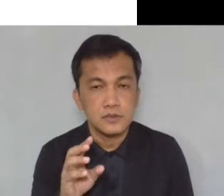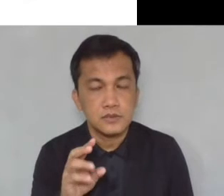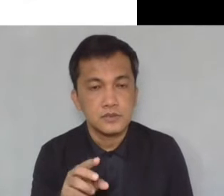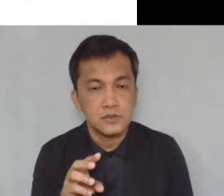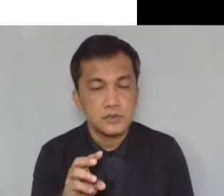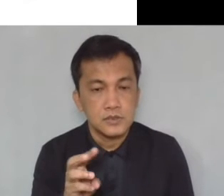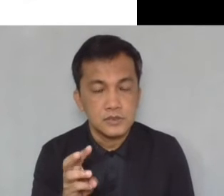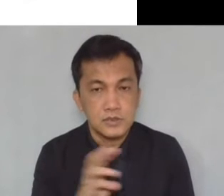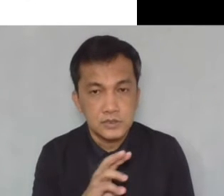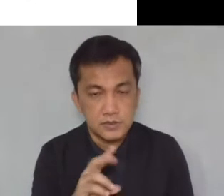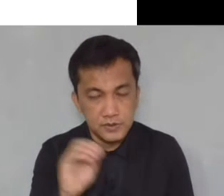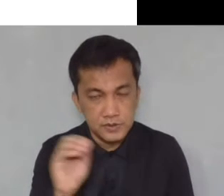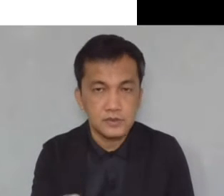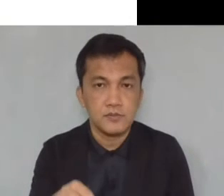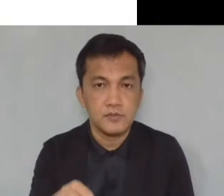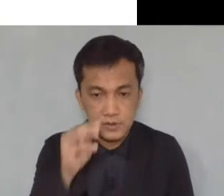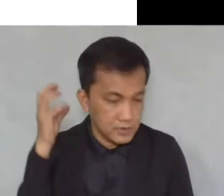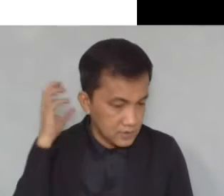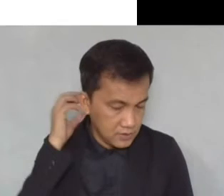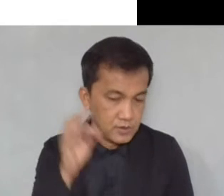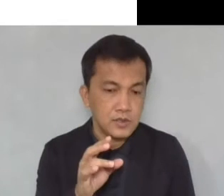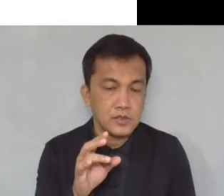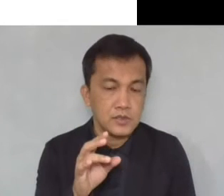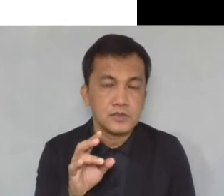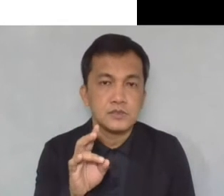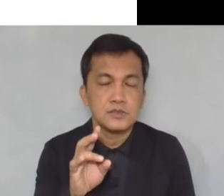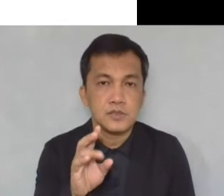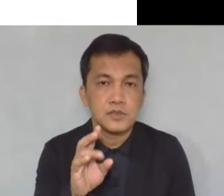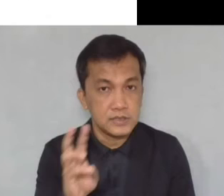15%, Mindanao 7%, overseas 3%.